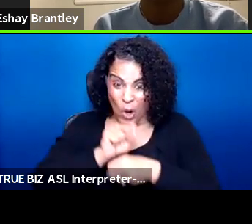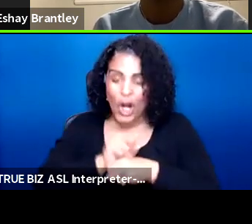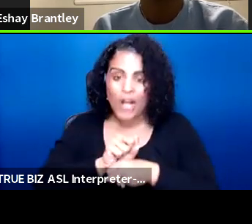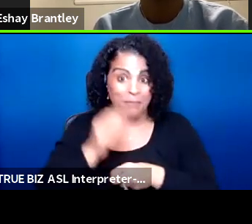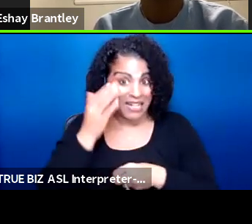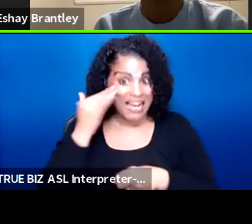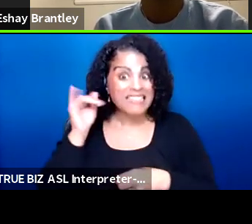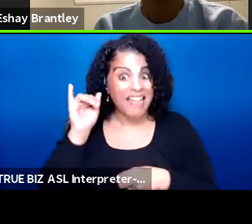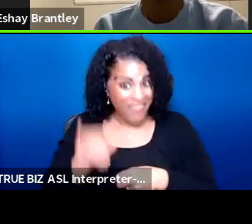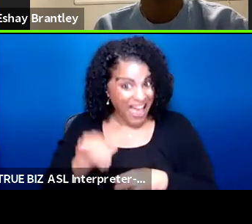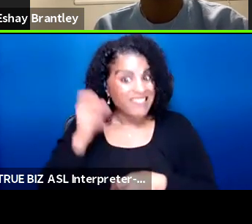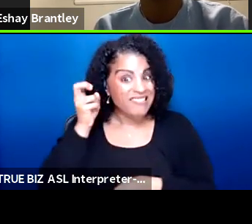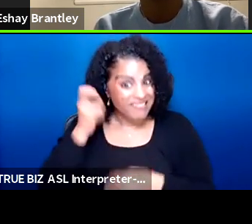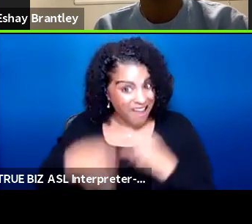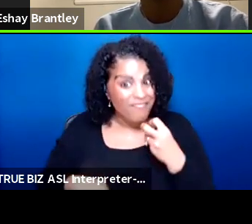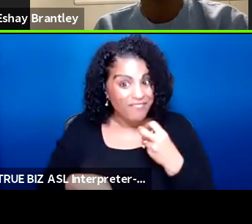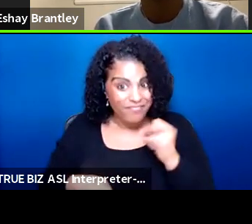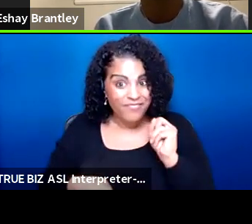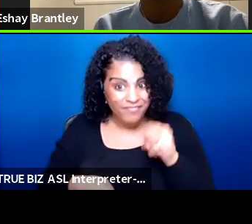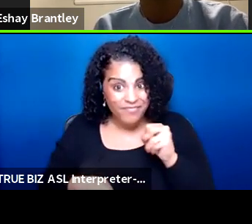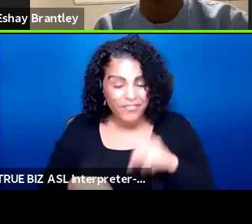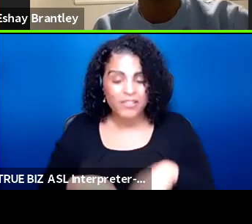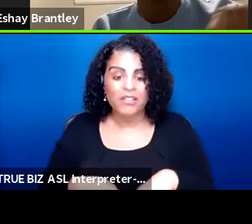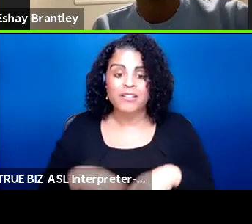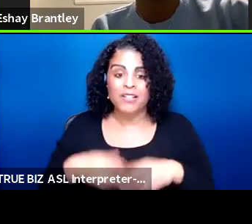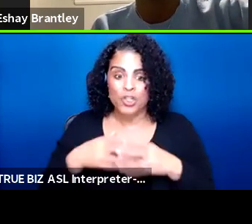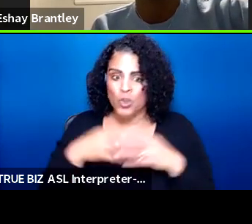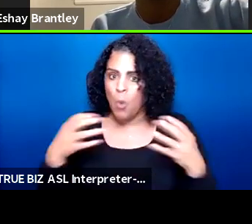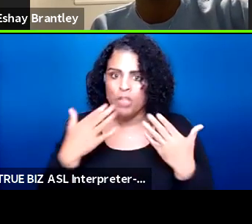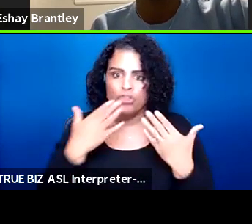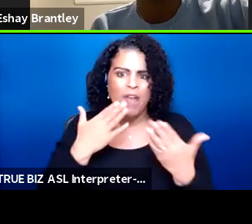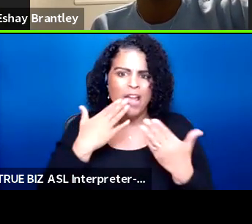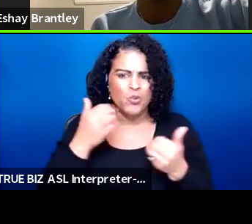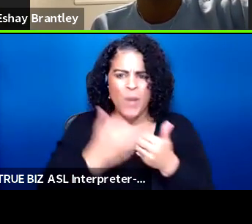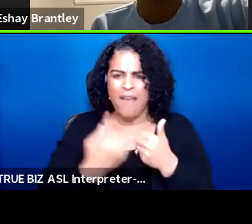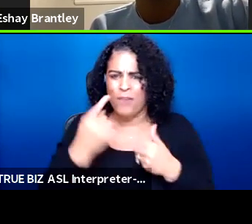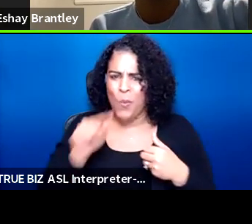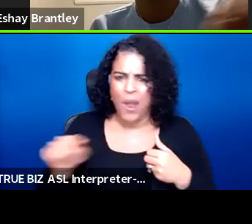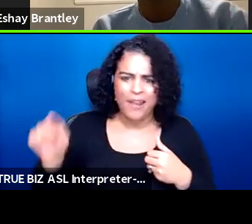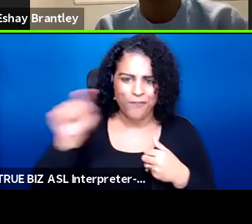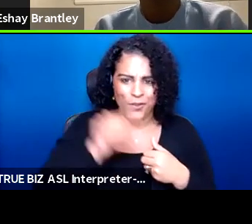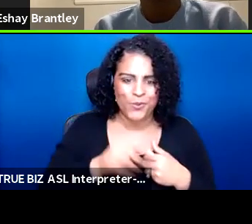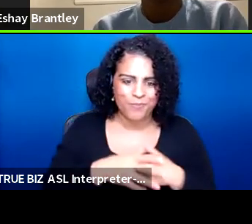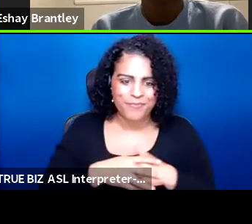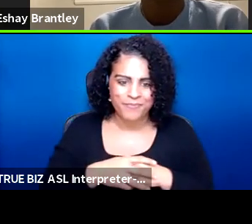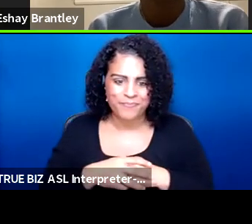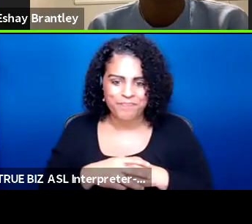tough. And so much gratitude to each and every one of you.